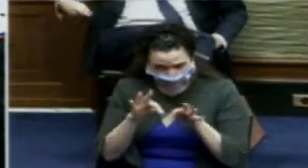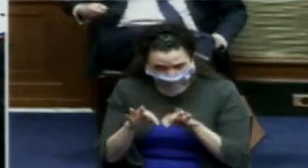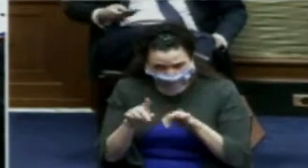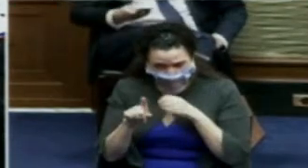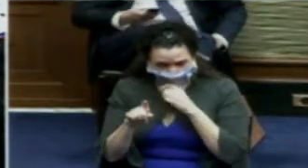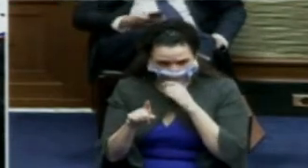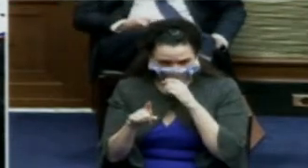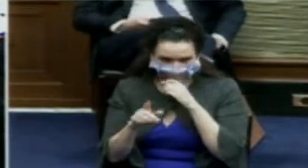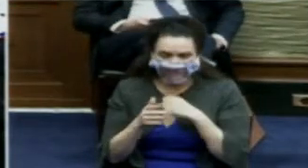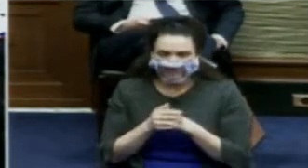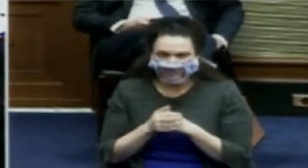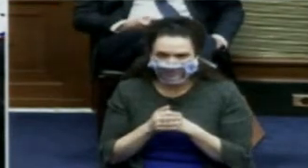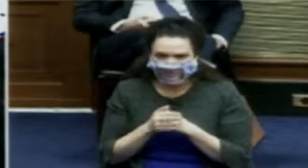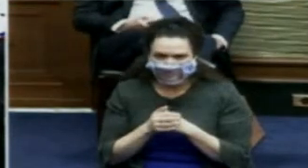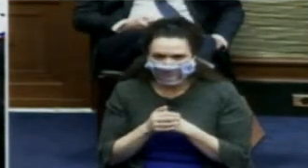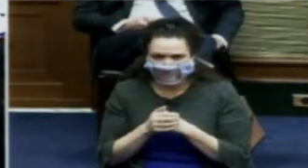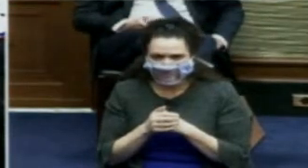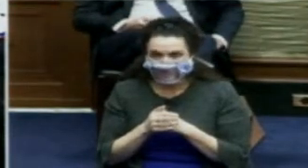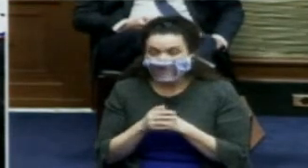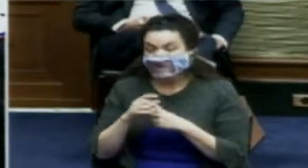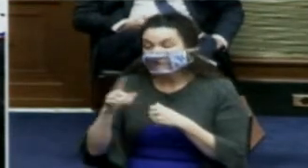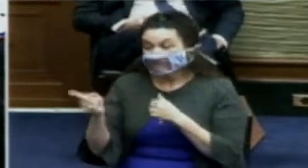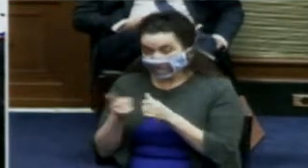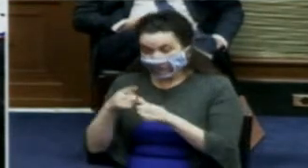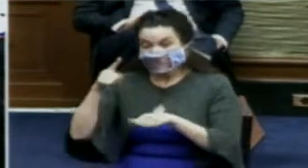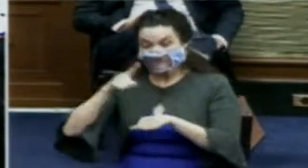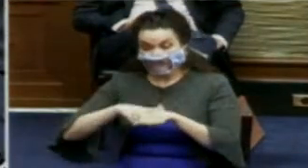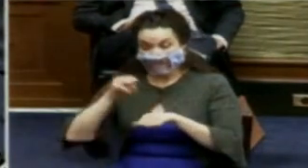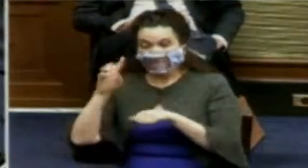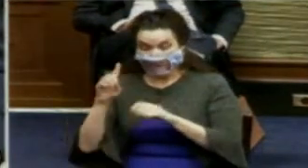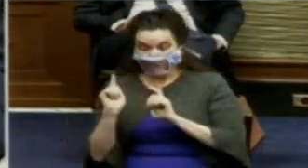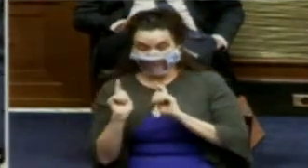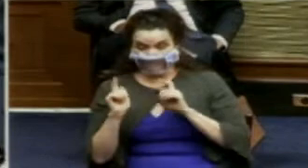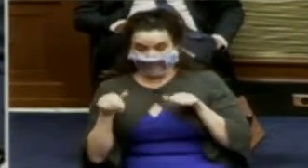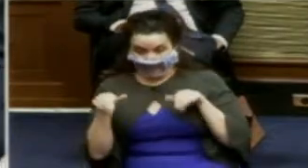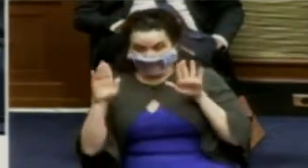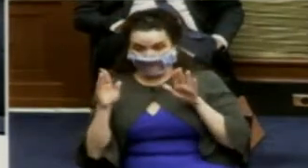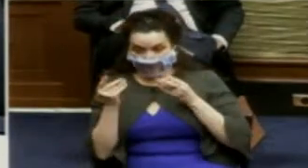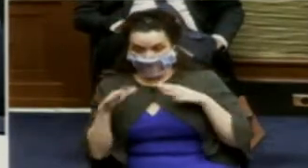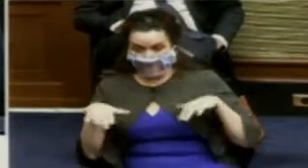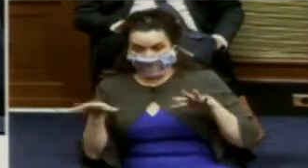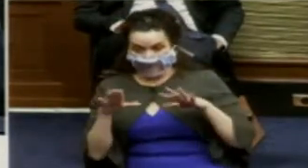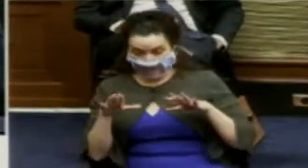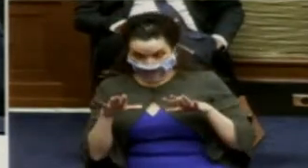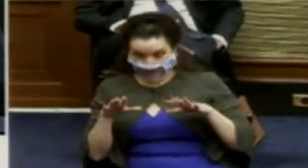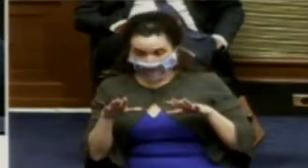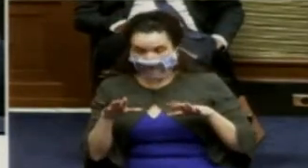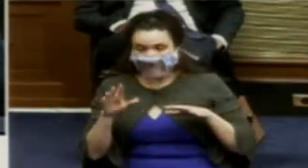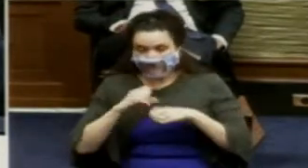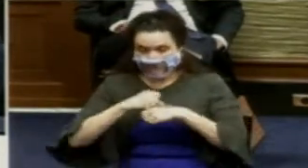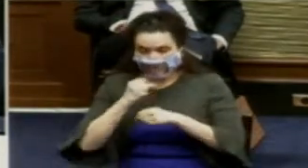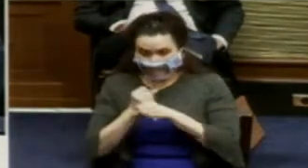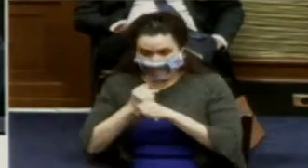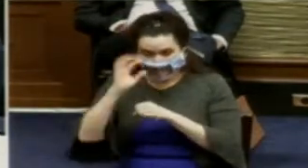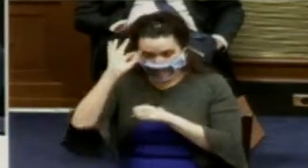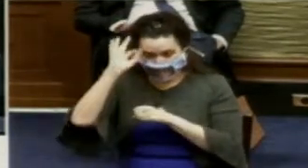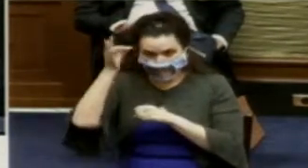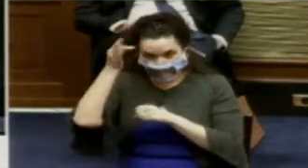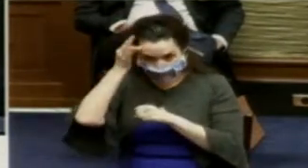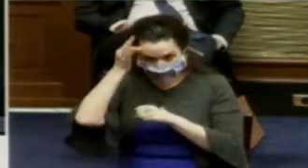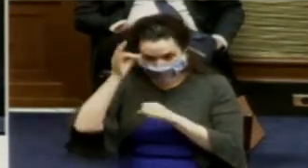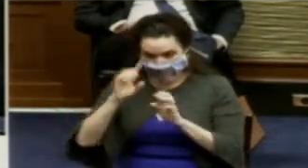is the original grant from Maryland to the federal government to create the federal district said that it was for